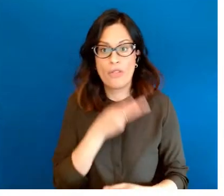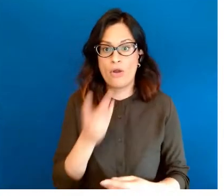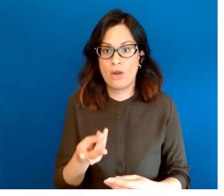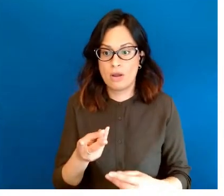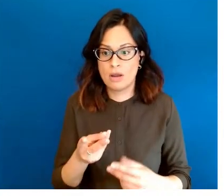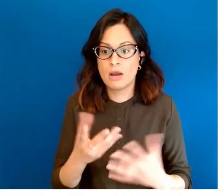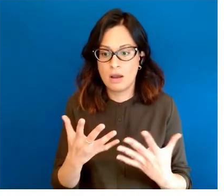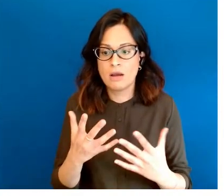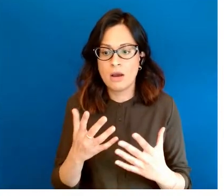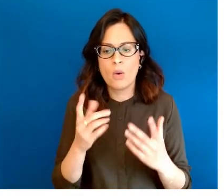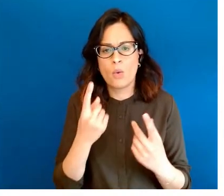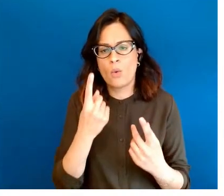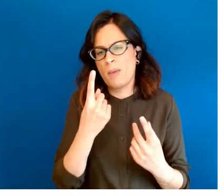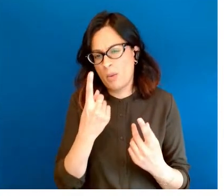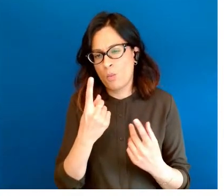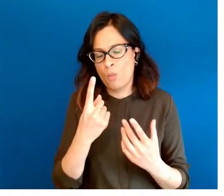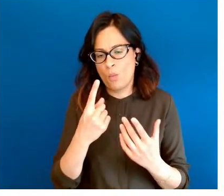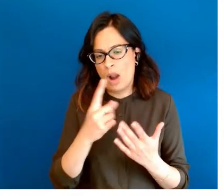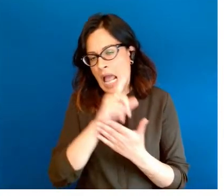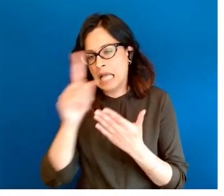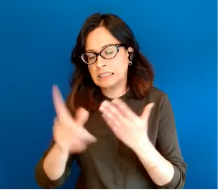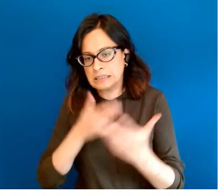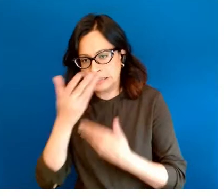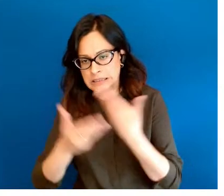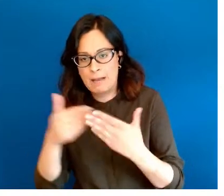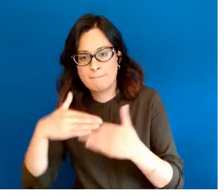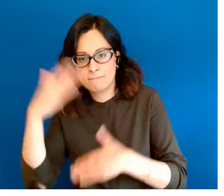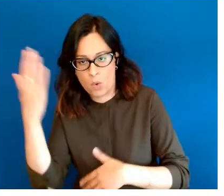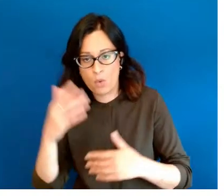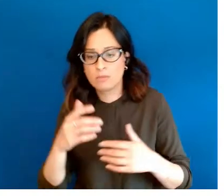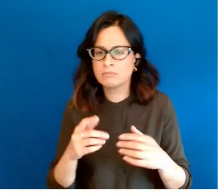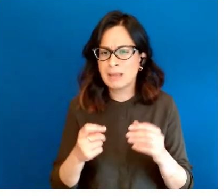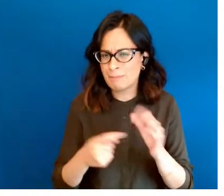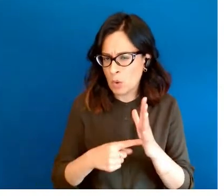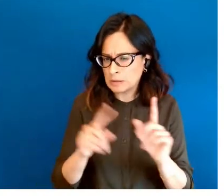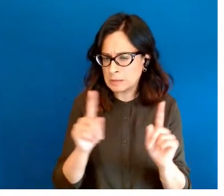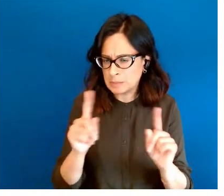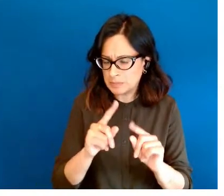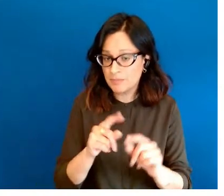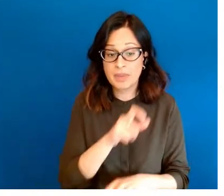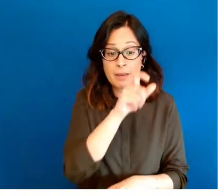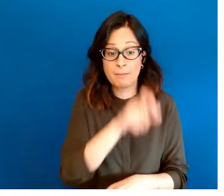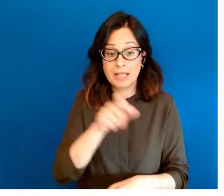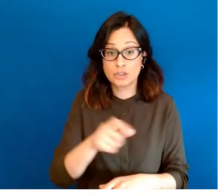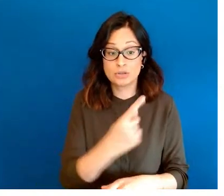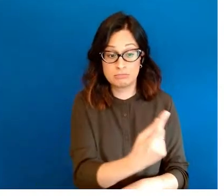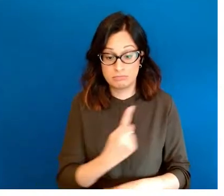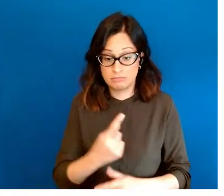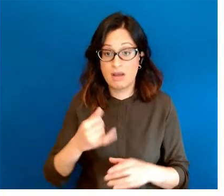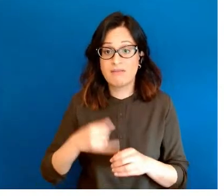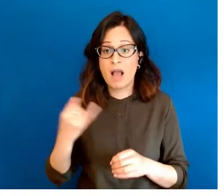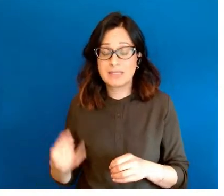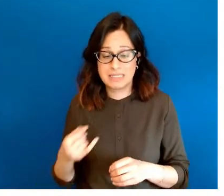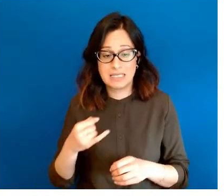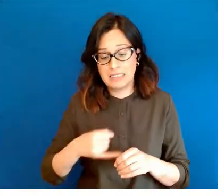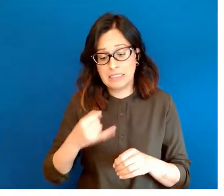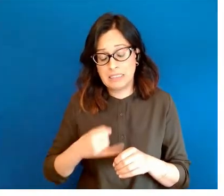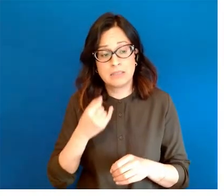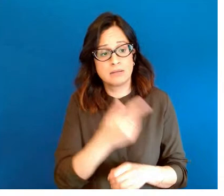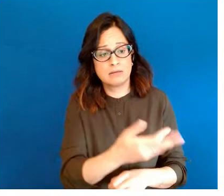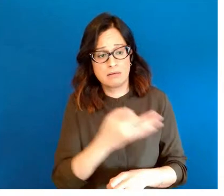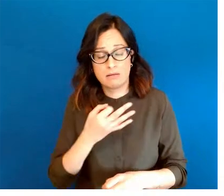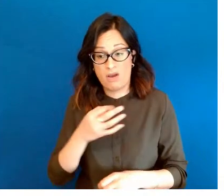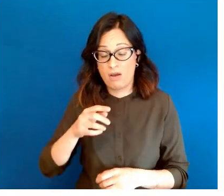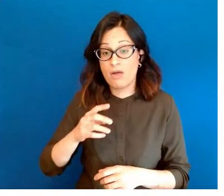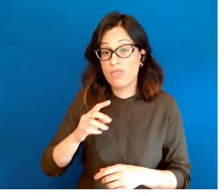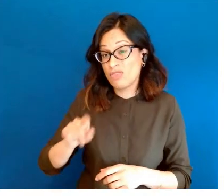minute. But more importantly is patients in a pharmacy were 4 times more likely to